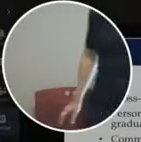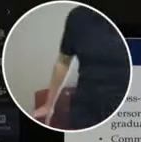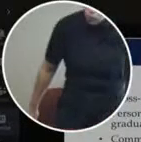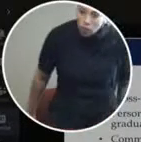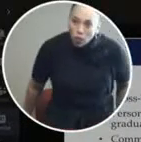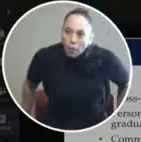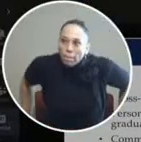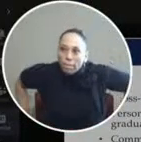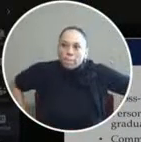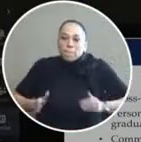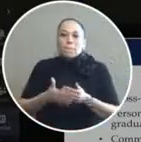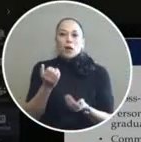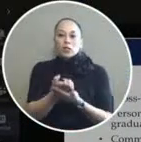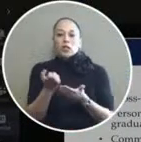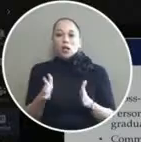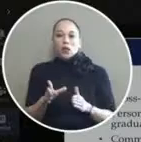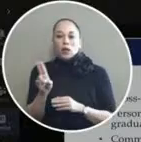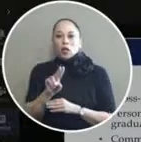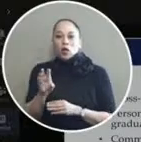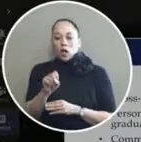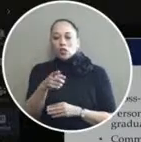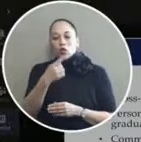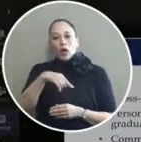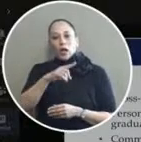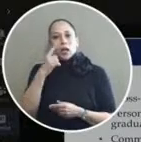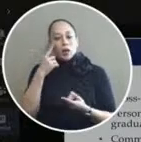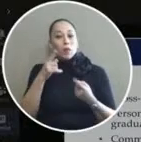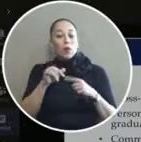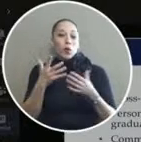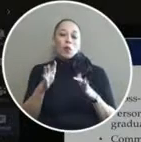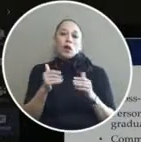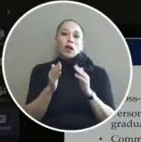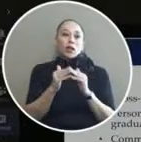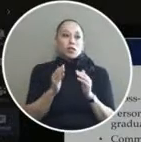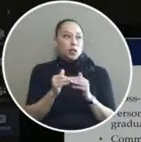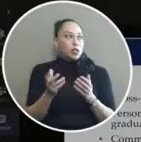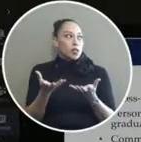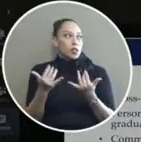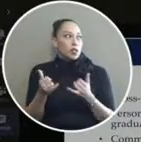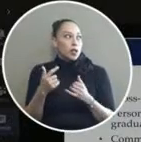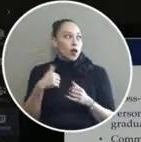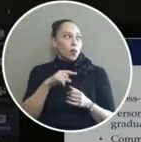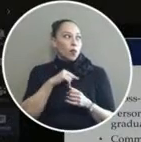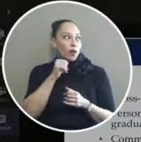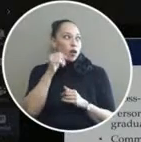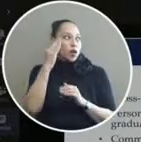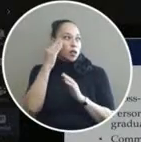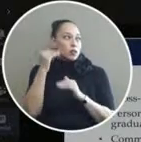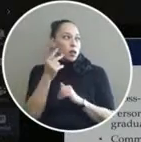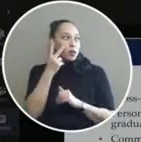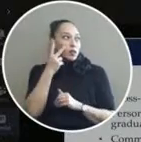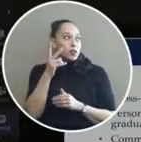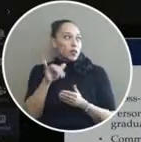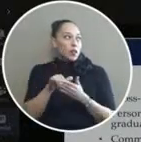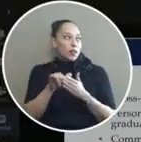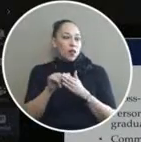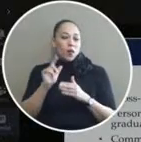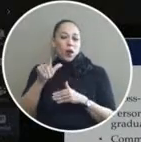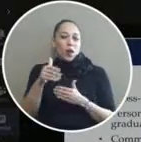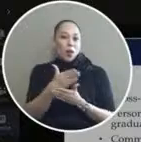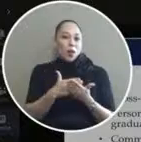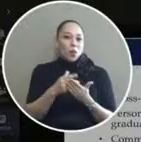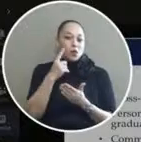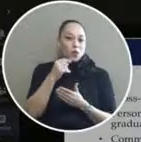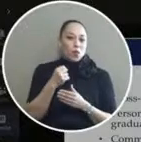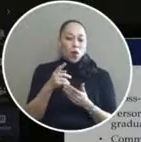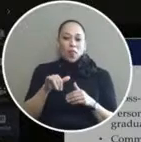that we believe we are already in a recession today. And we don't expect to see growth until the later portion of the second half of